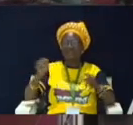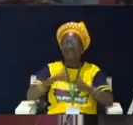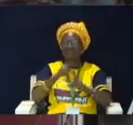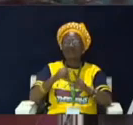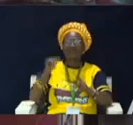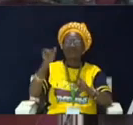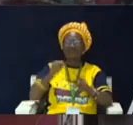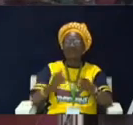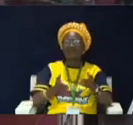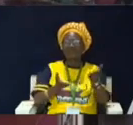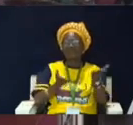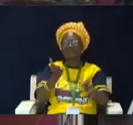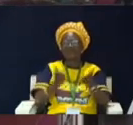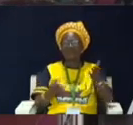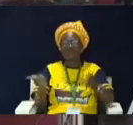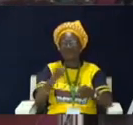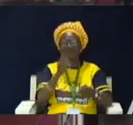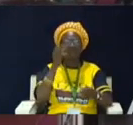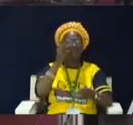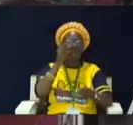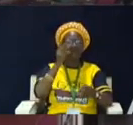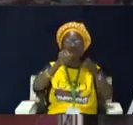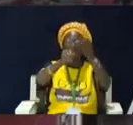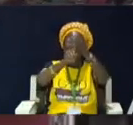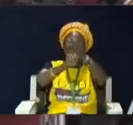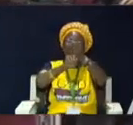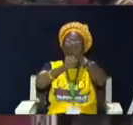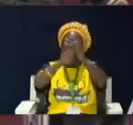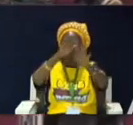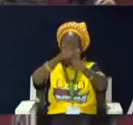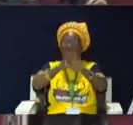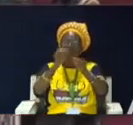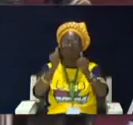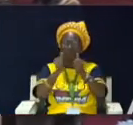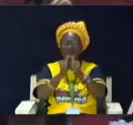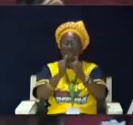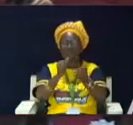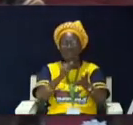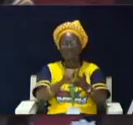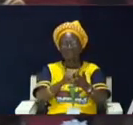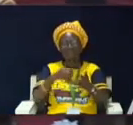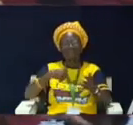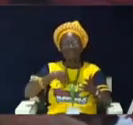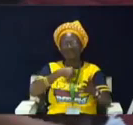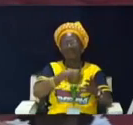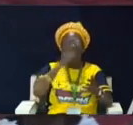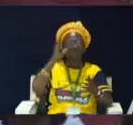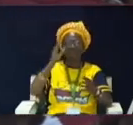See, we have all been served so that we can drink together as one.